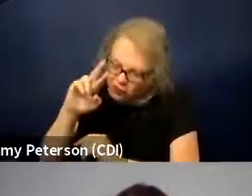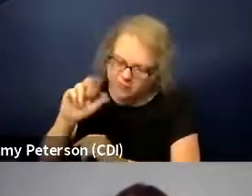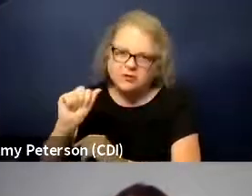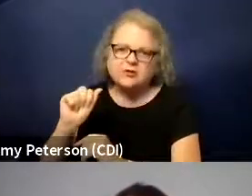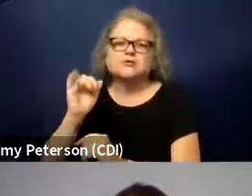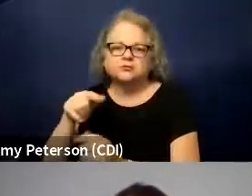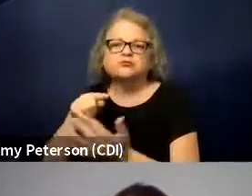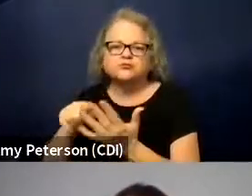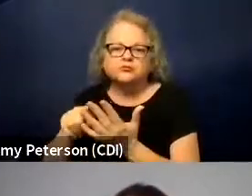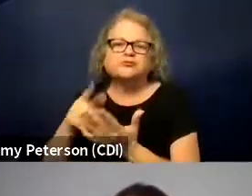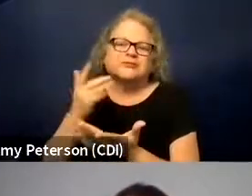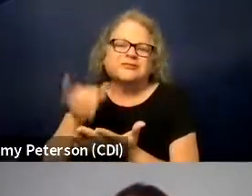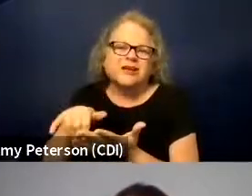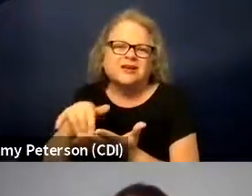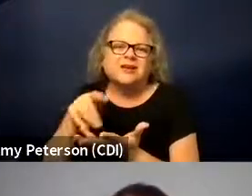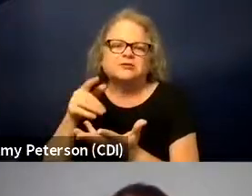of vaccine.